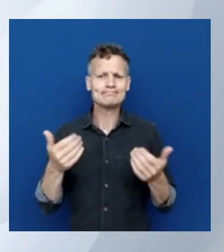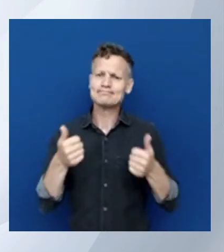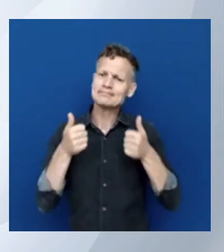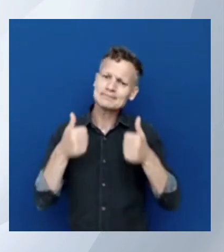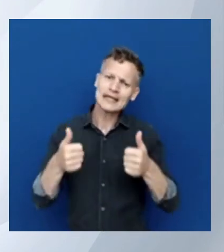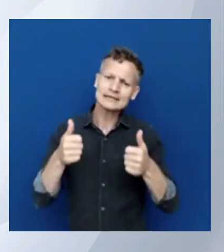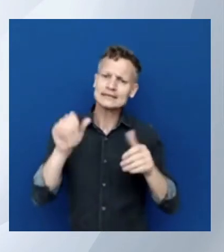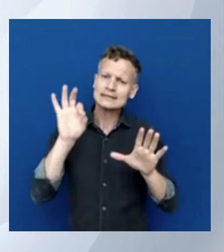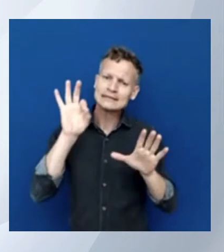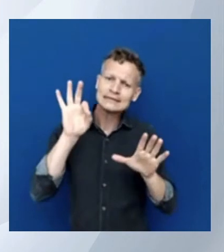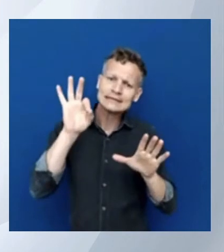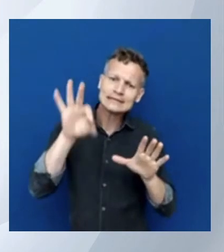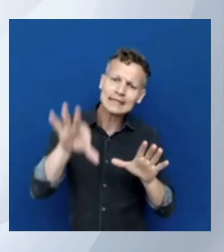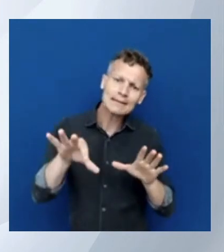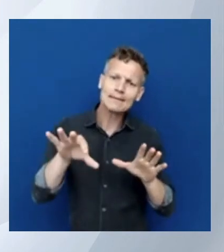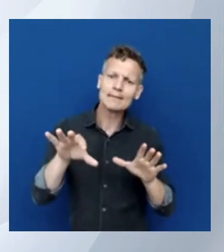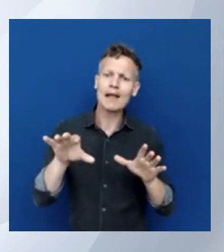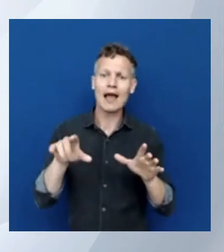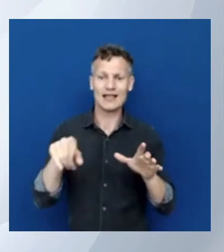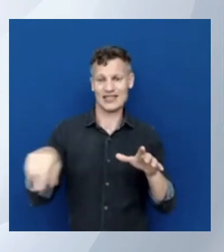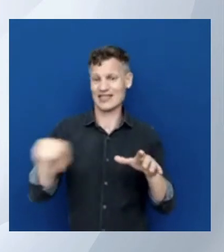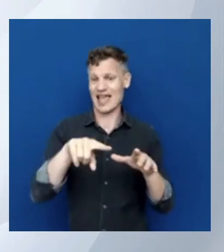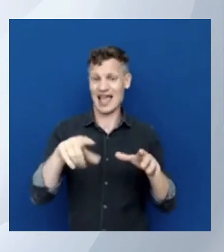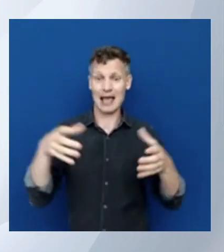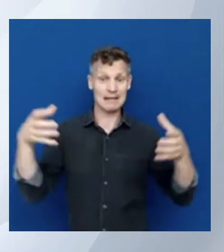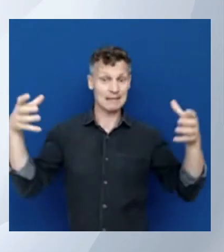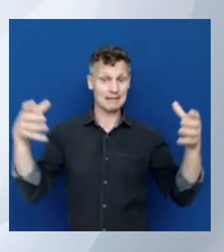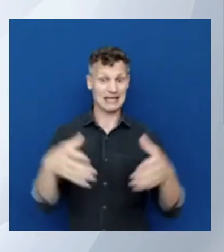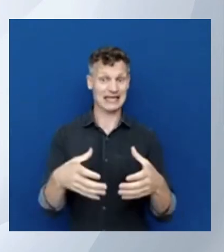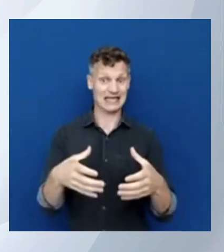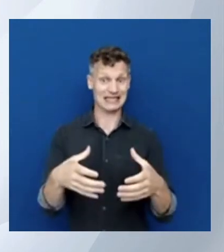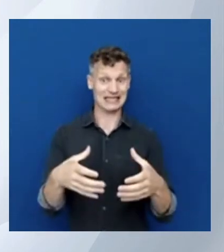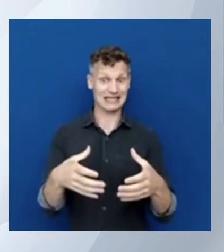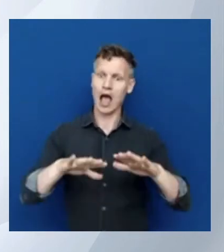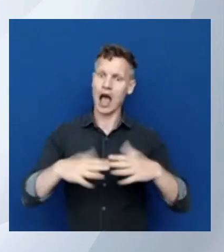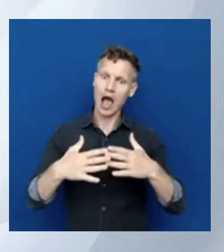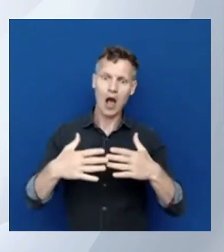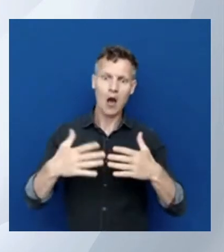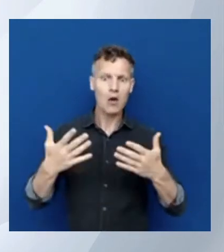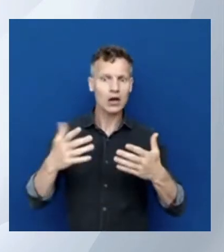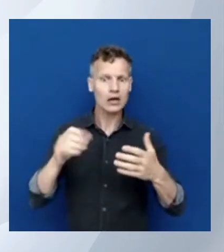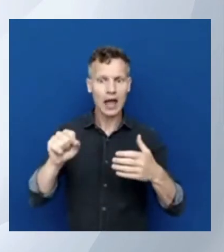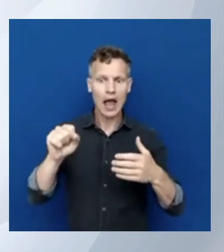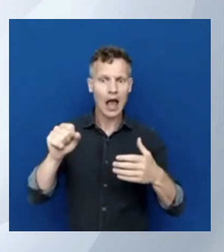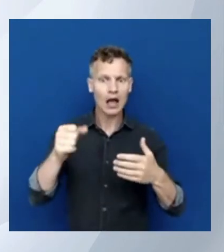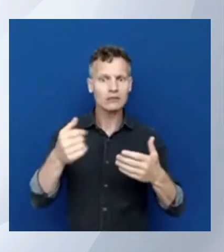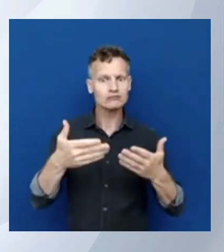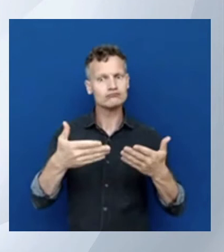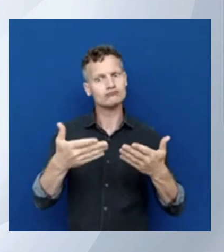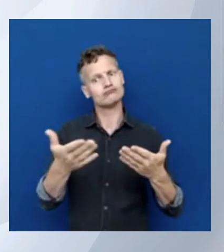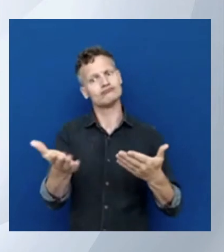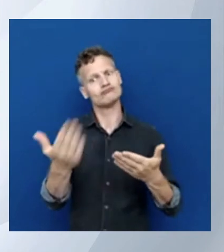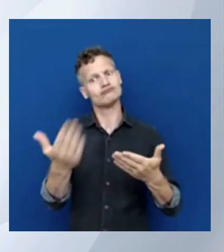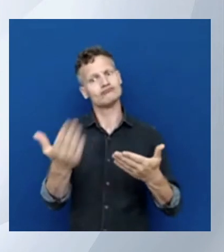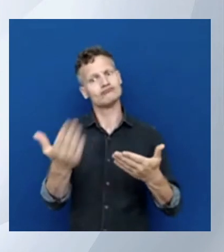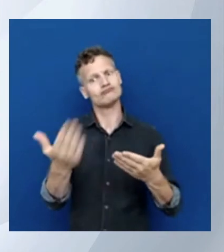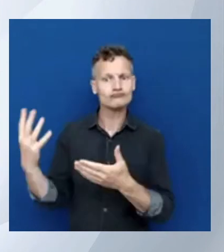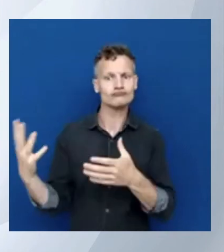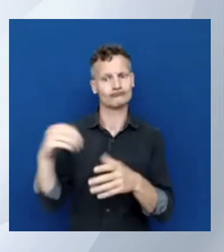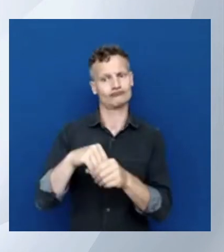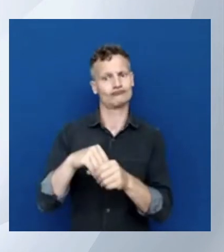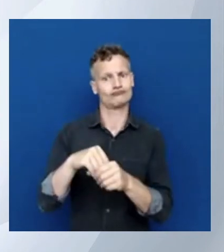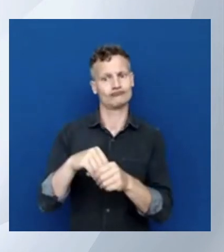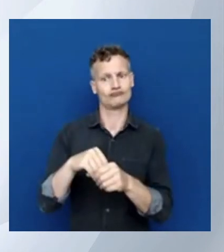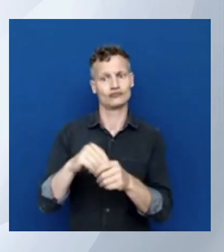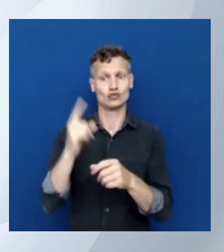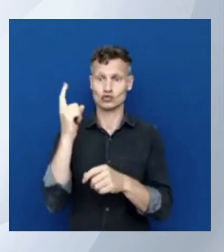meetups more inclusive? So things they can start with tomorrow? What we've seen in this COVID climate is that the